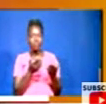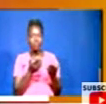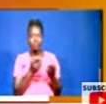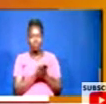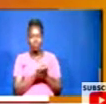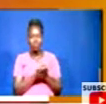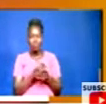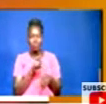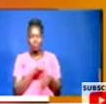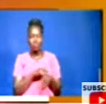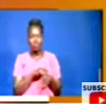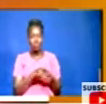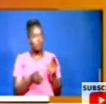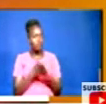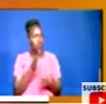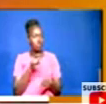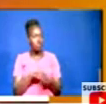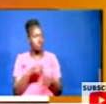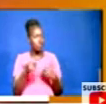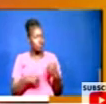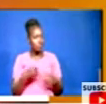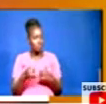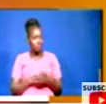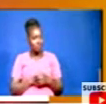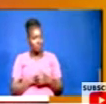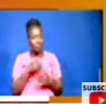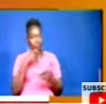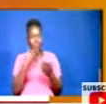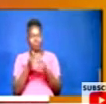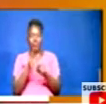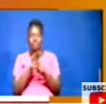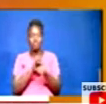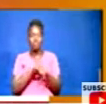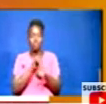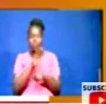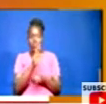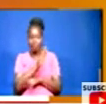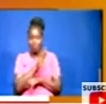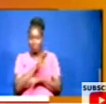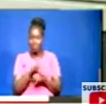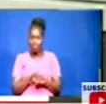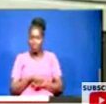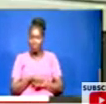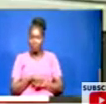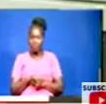when you're having fun. And a great conversation as well. Okay. Asante sana for finding time to be with us this evening. Thank you very much. Thank